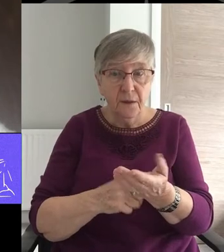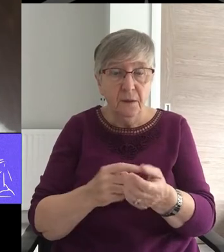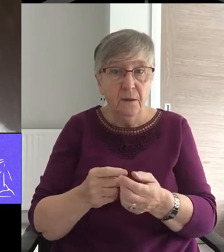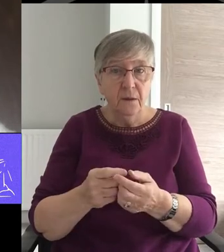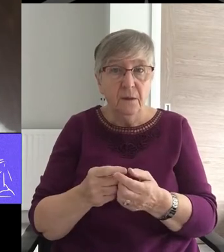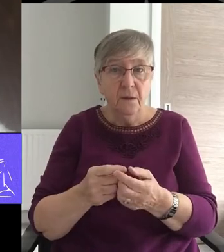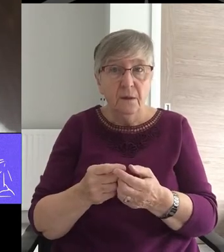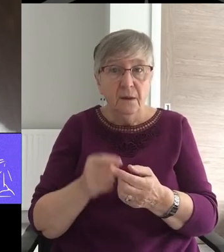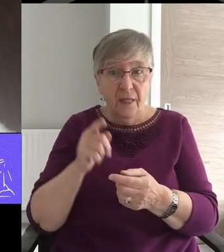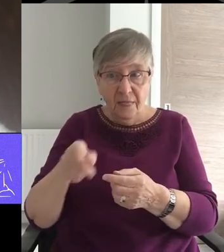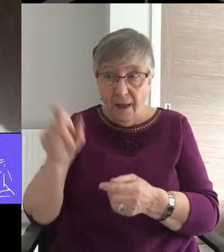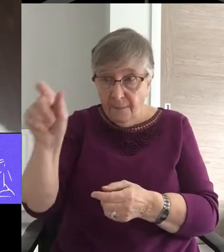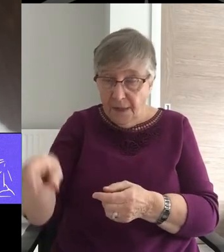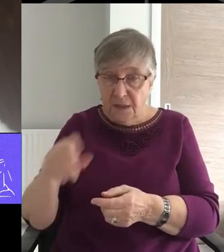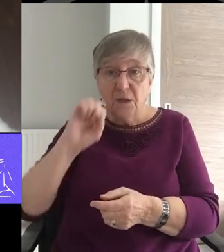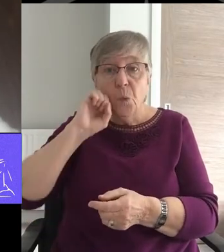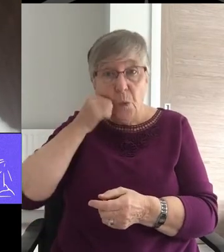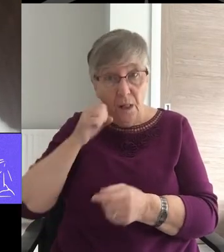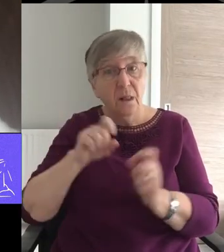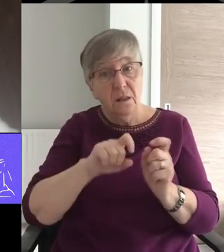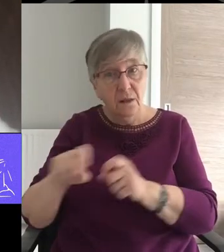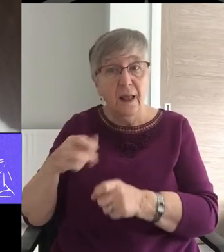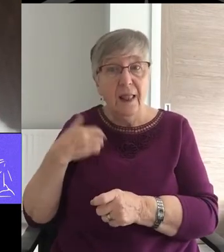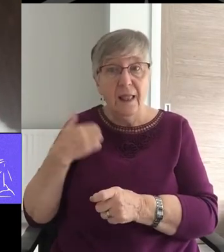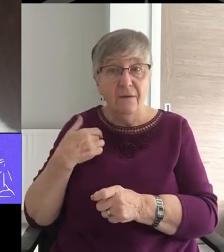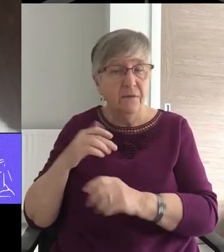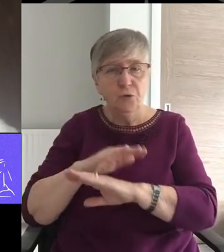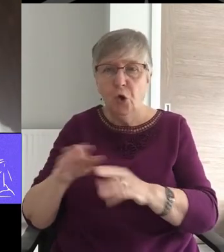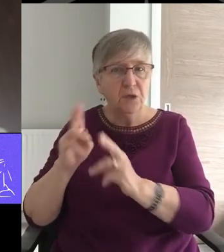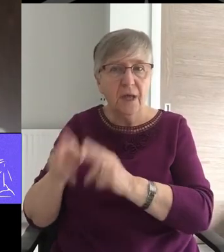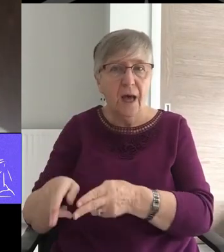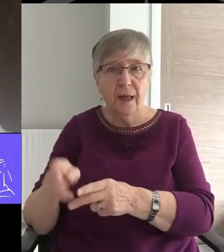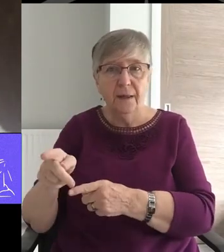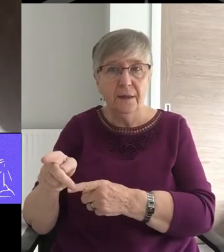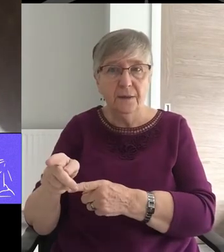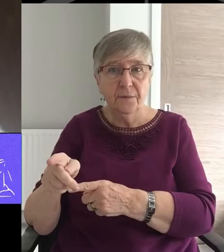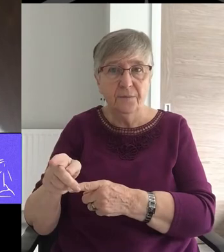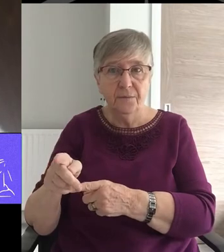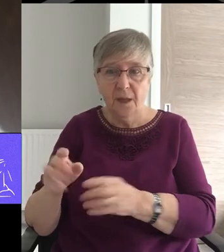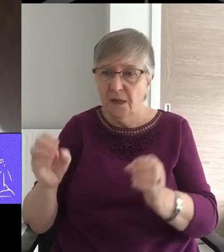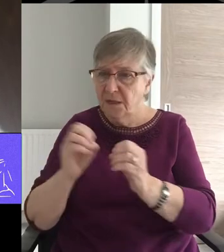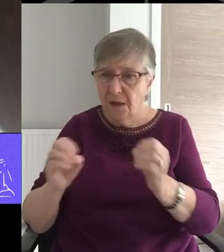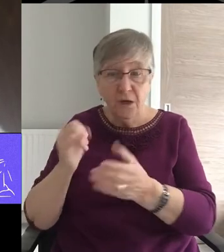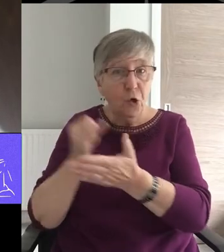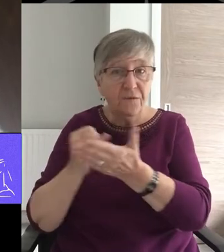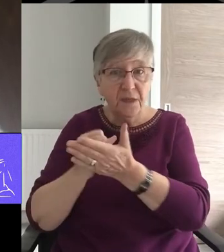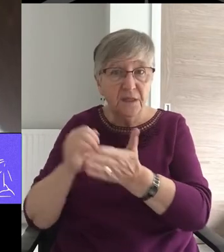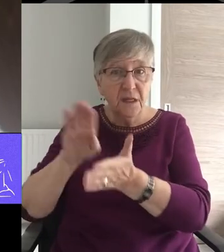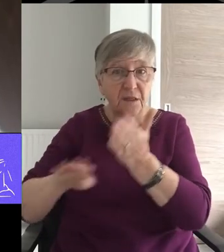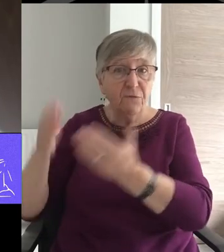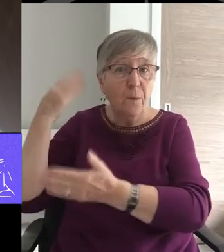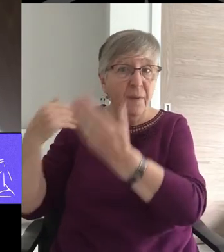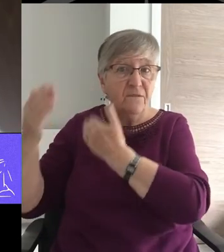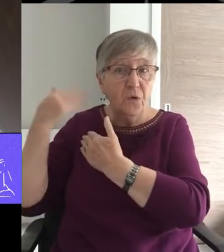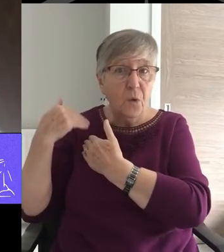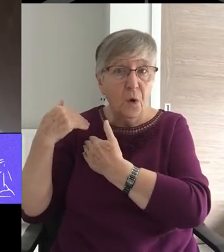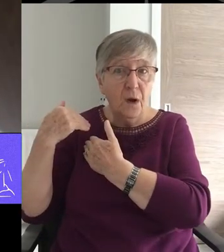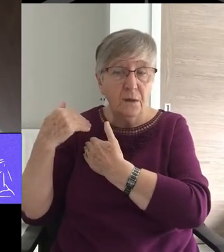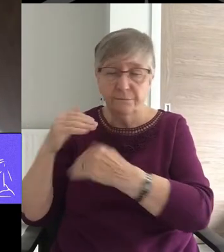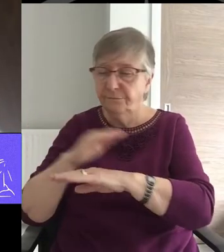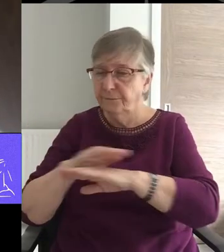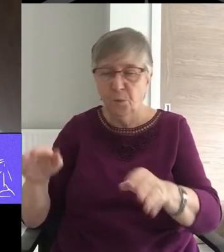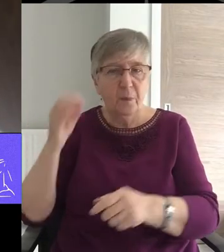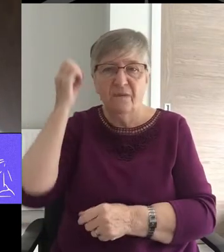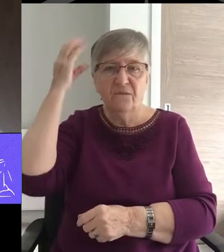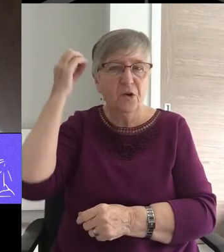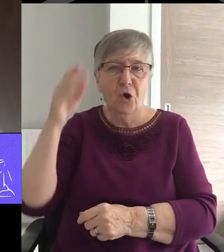evil, that person will surely live. They will not die. None of the sins that person has committed will be